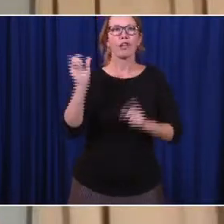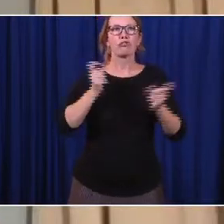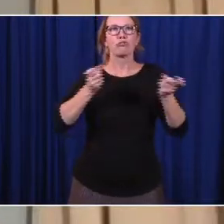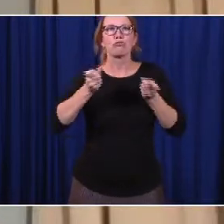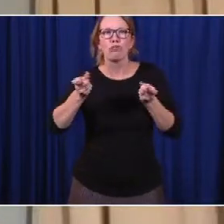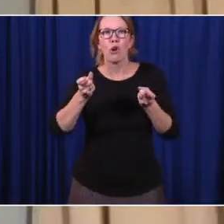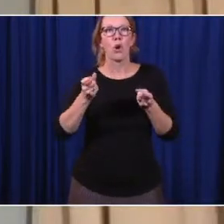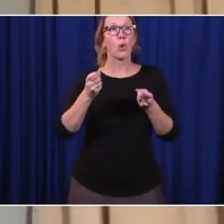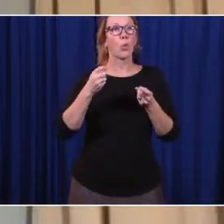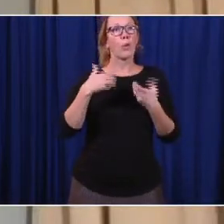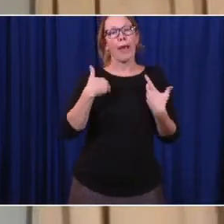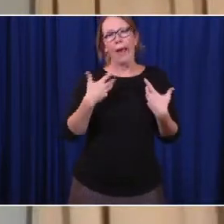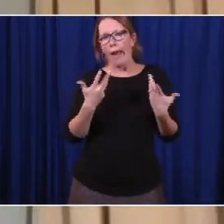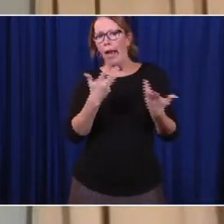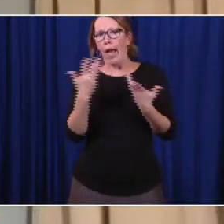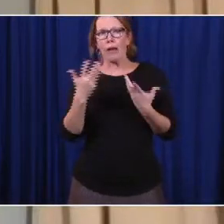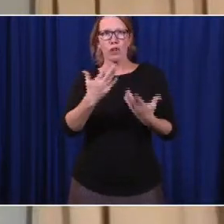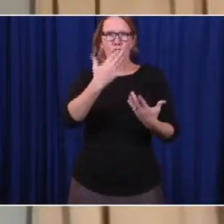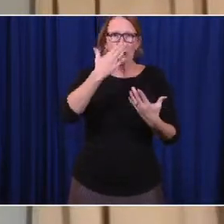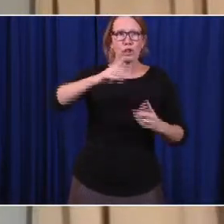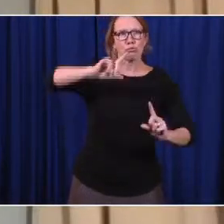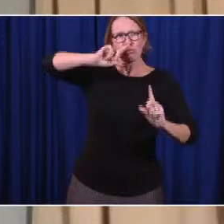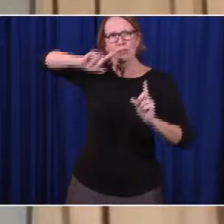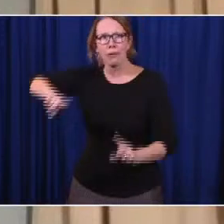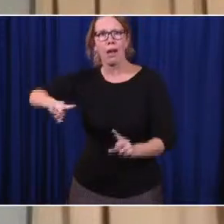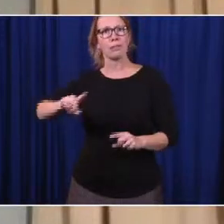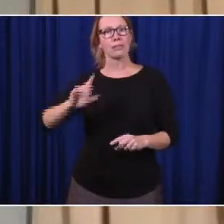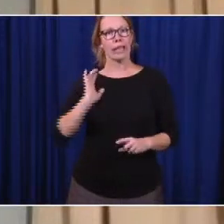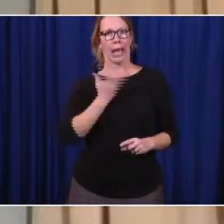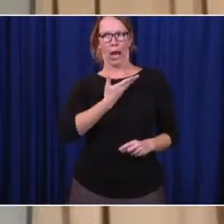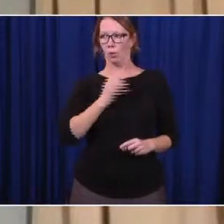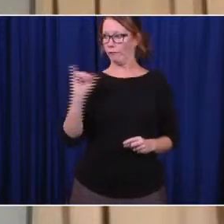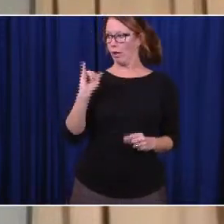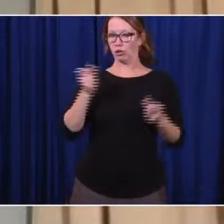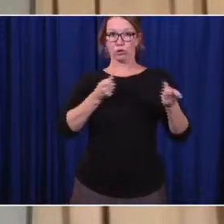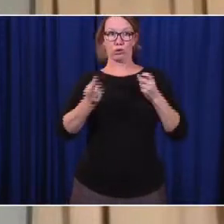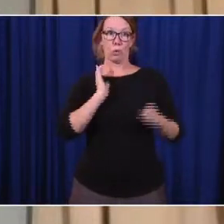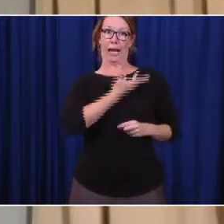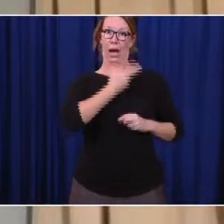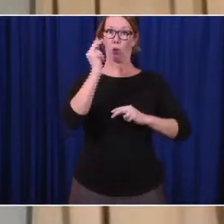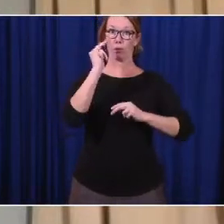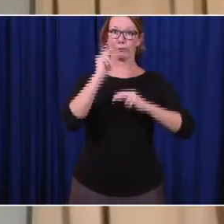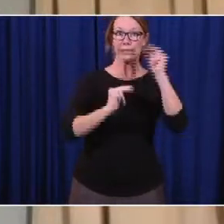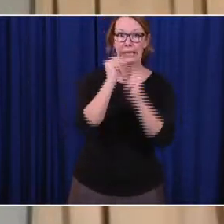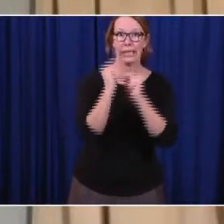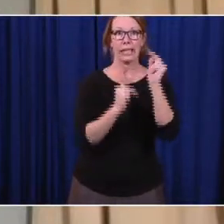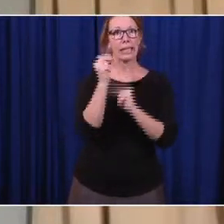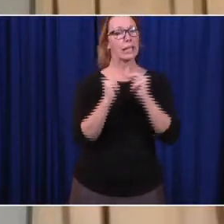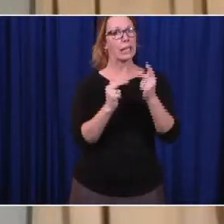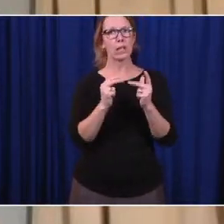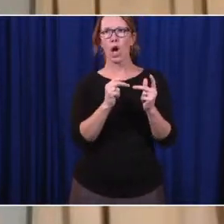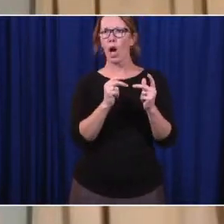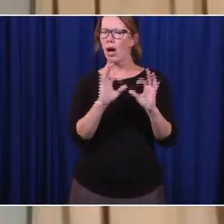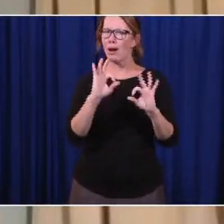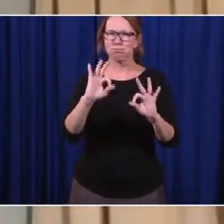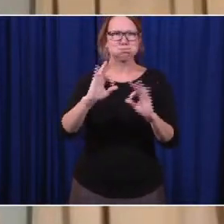surveys. We've had great response of our infection control in our facilities, but it still manages to get its way